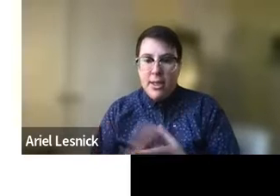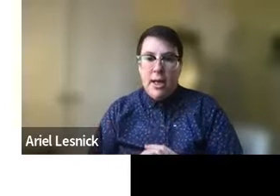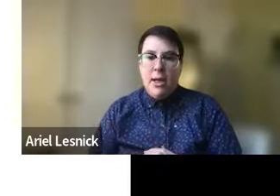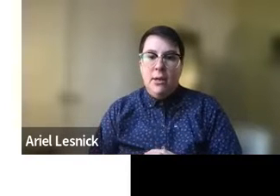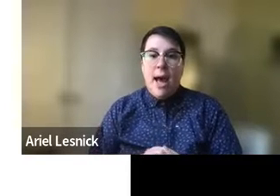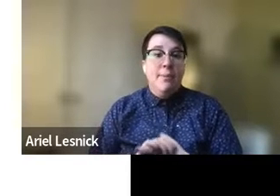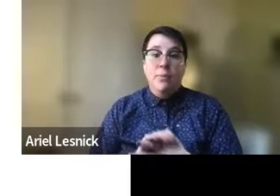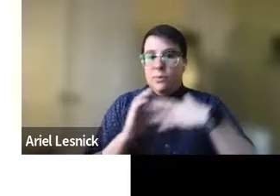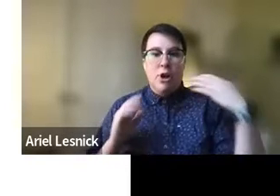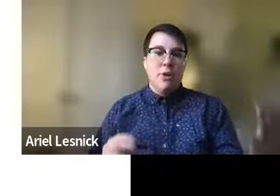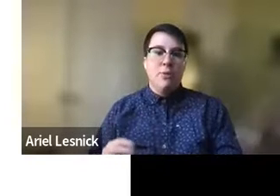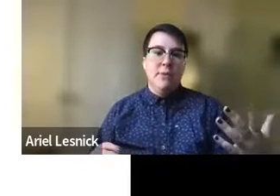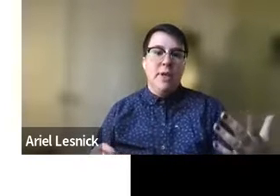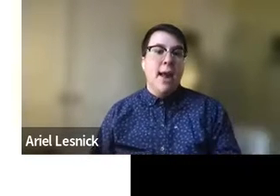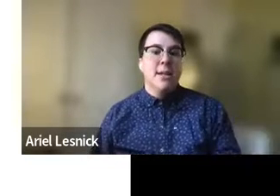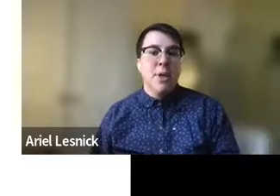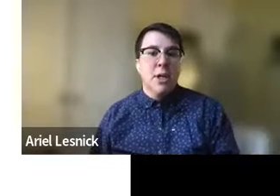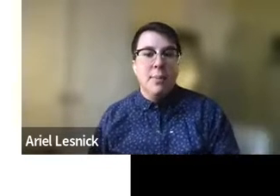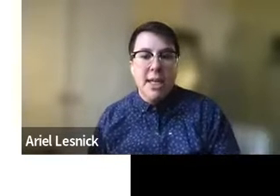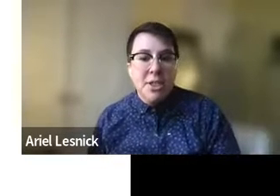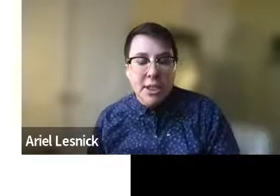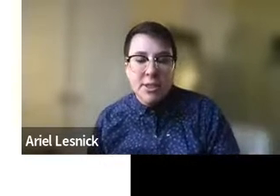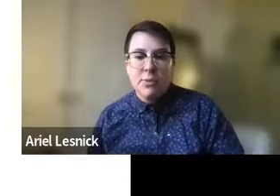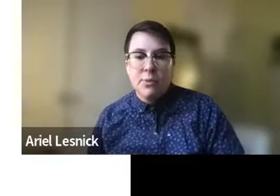degree. I started receiving